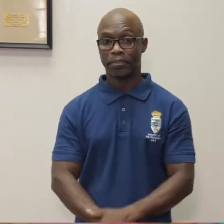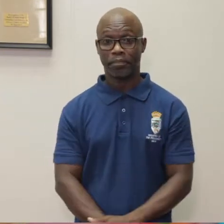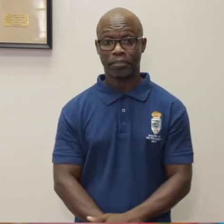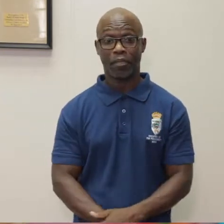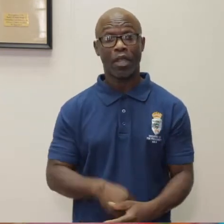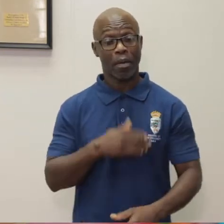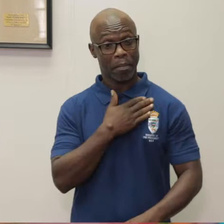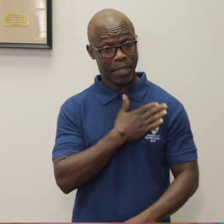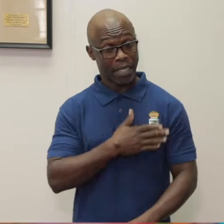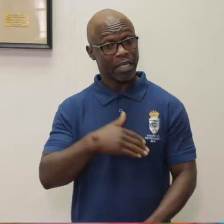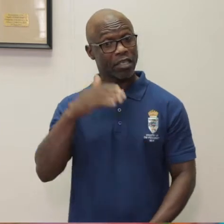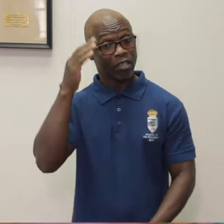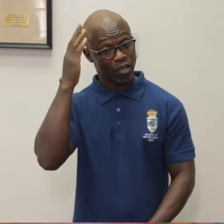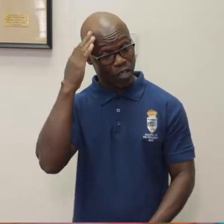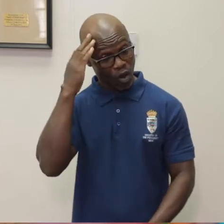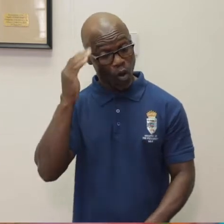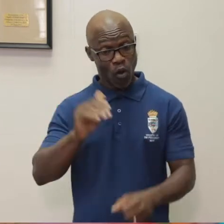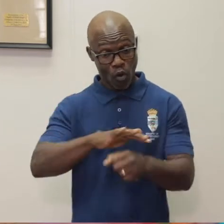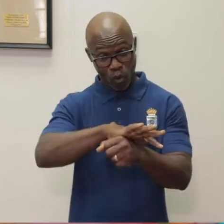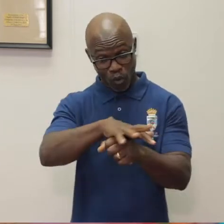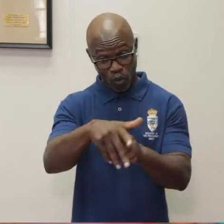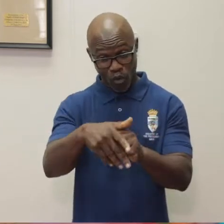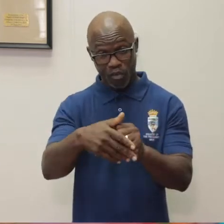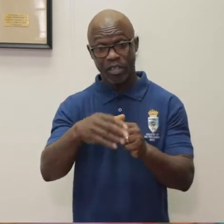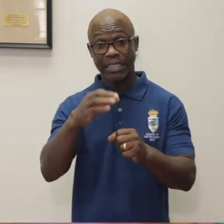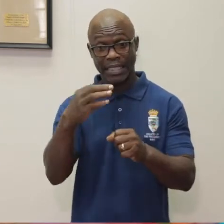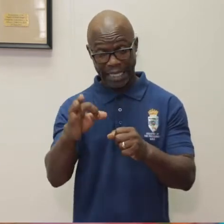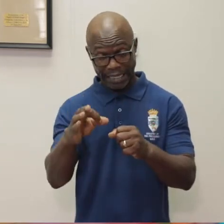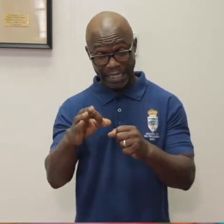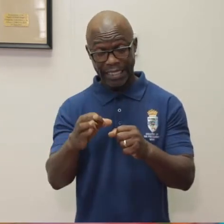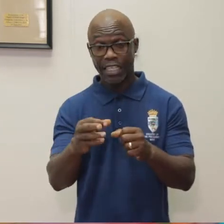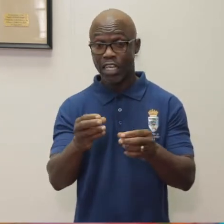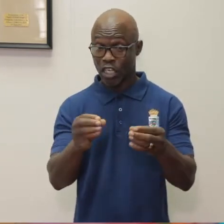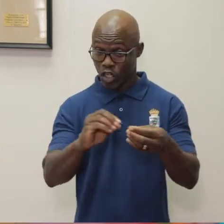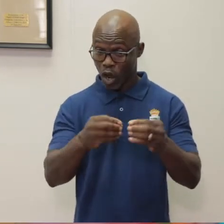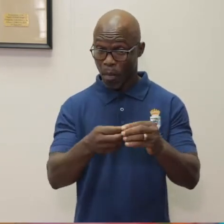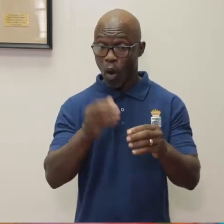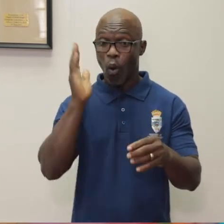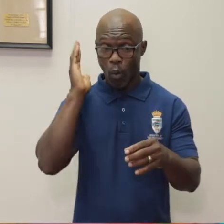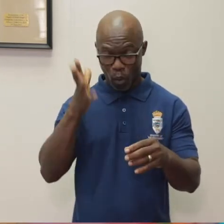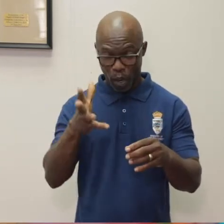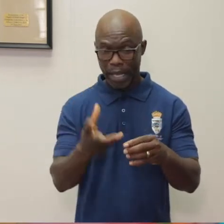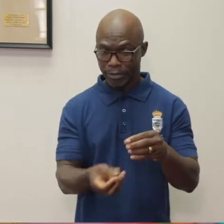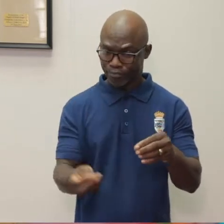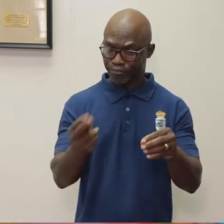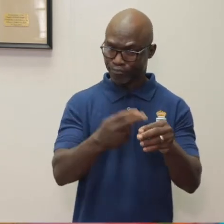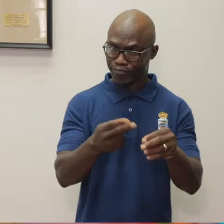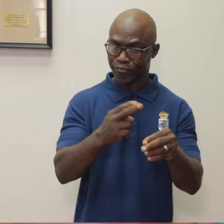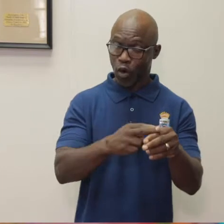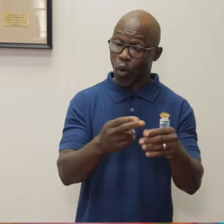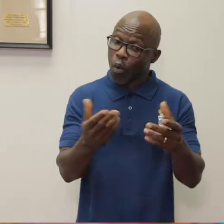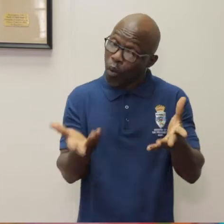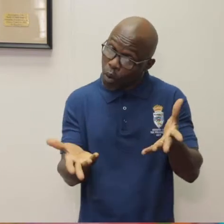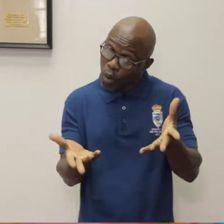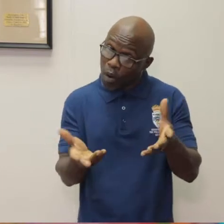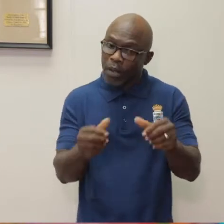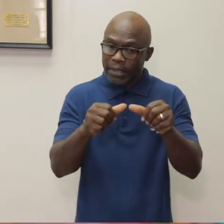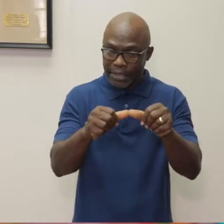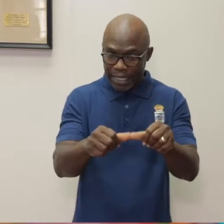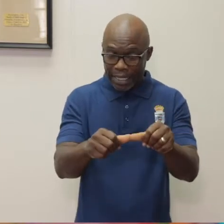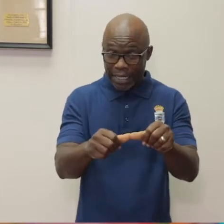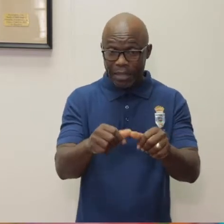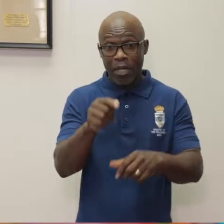Please note that our COVID-19 numbers will increase or stabilize depending on your